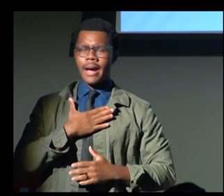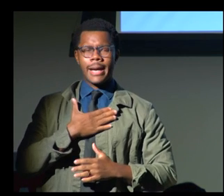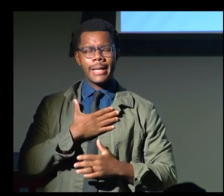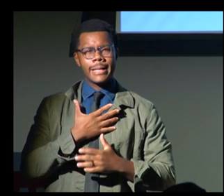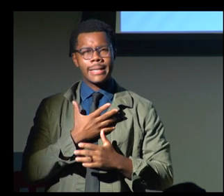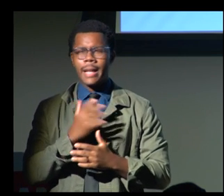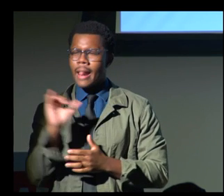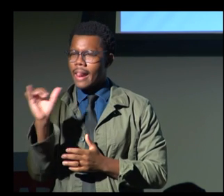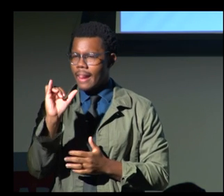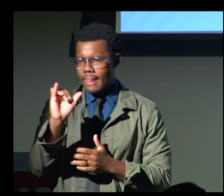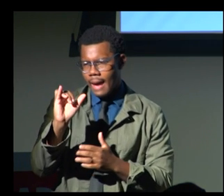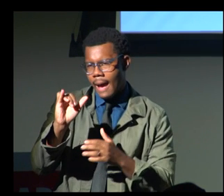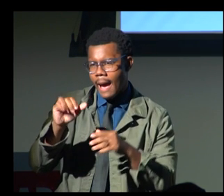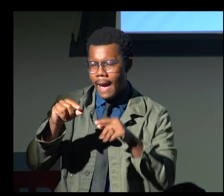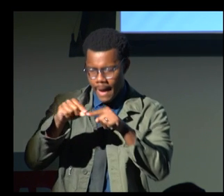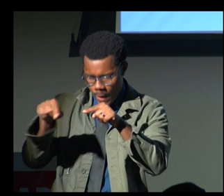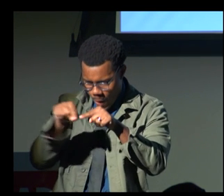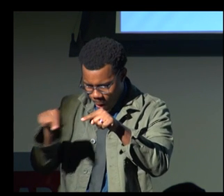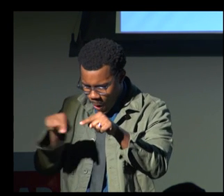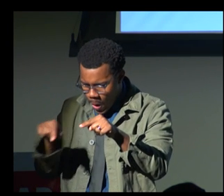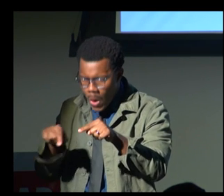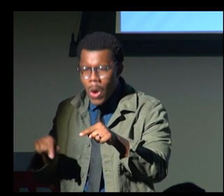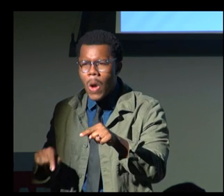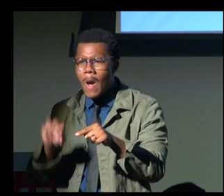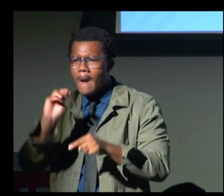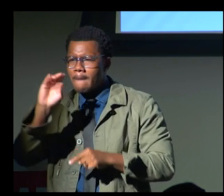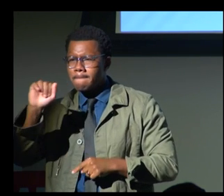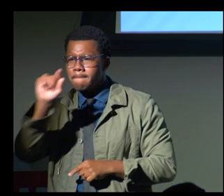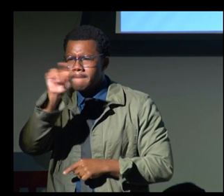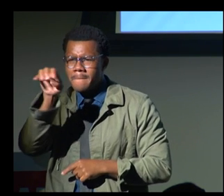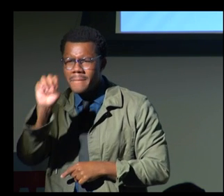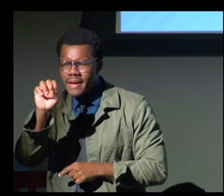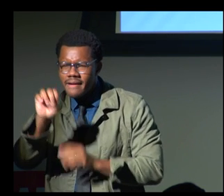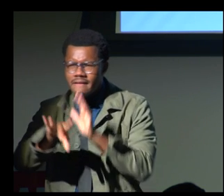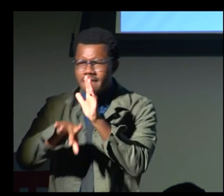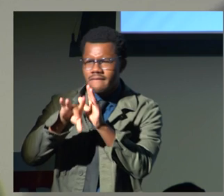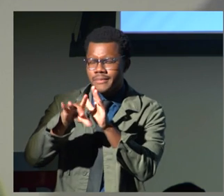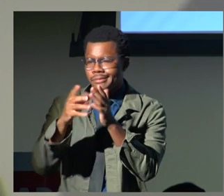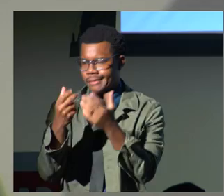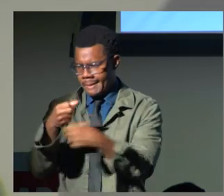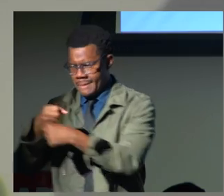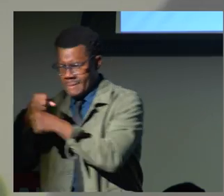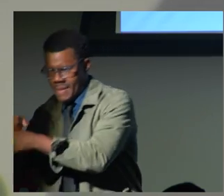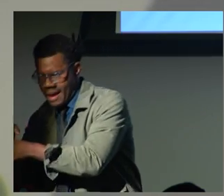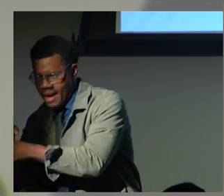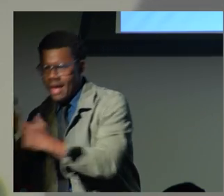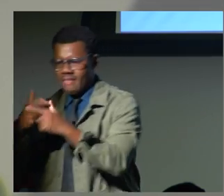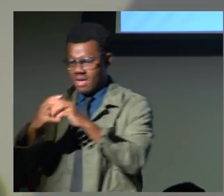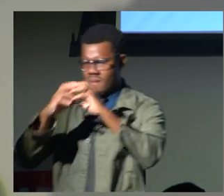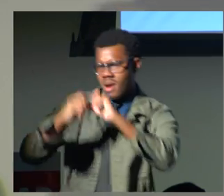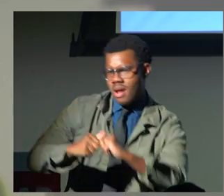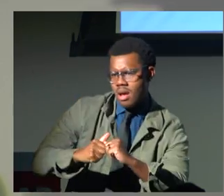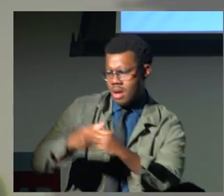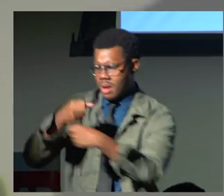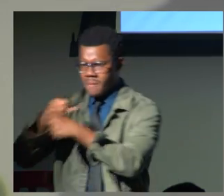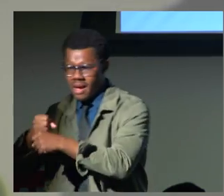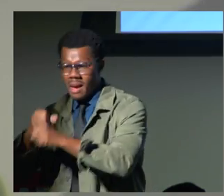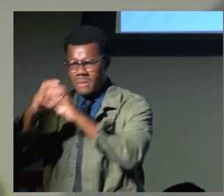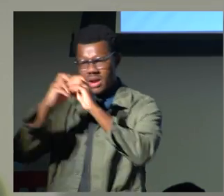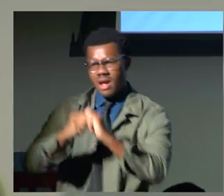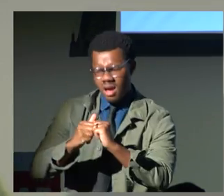means of finding ways of constructing and deconstructing the components that make up one's